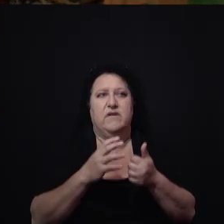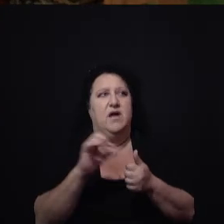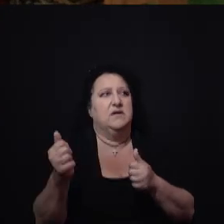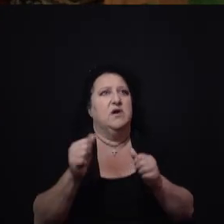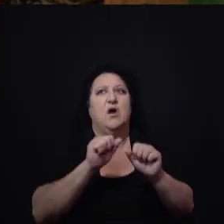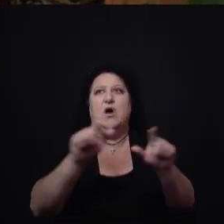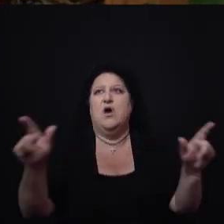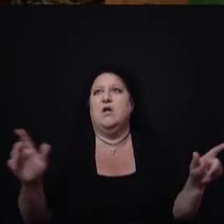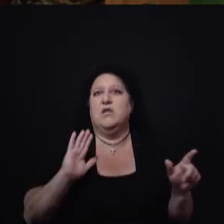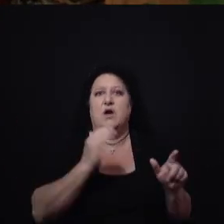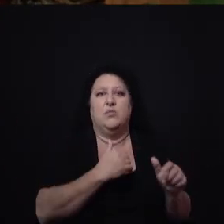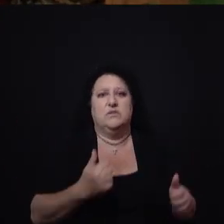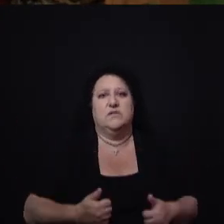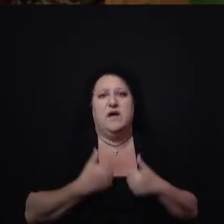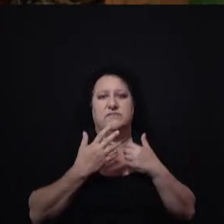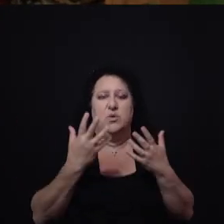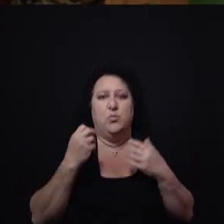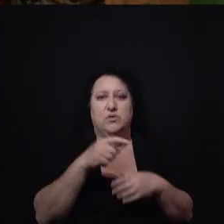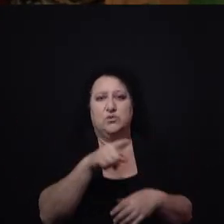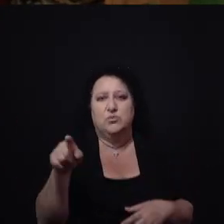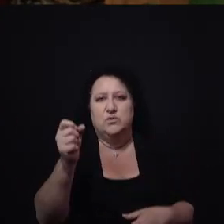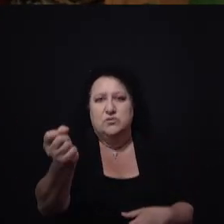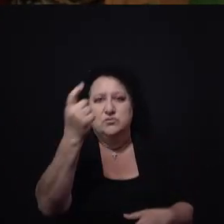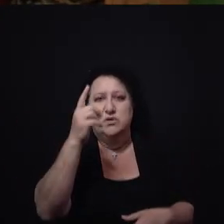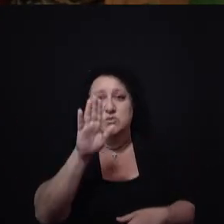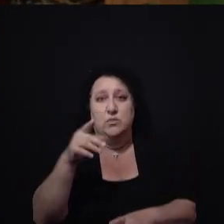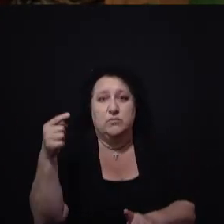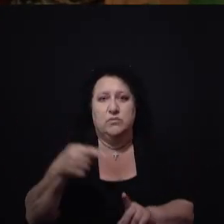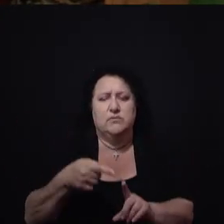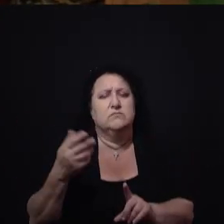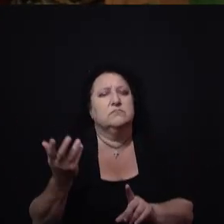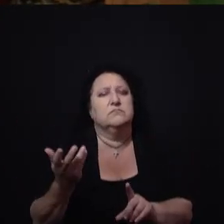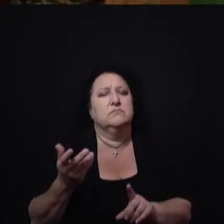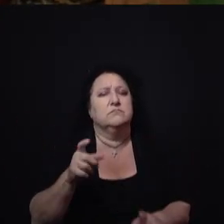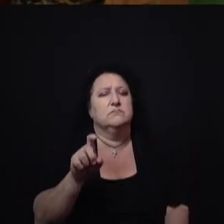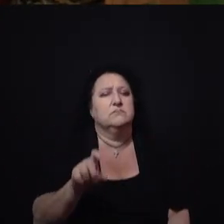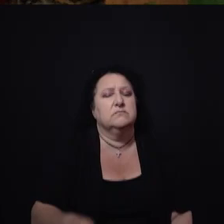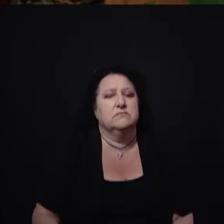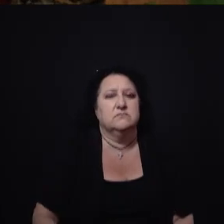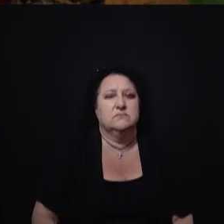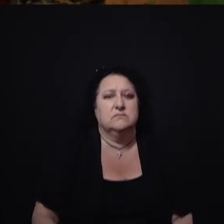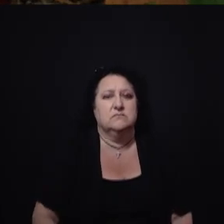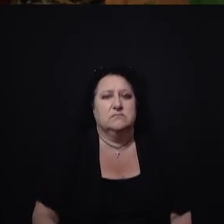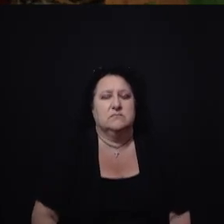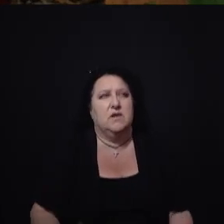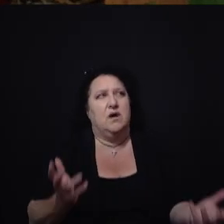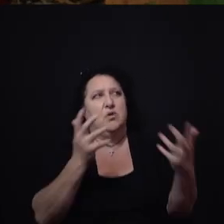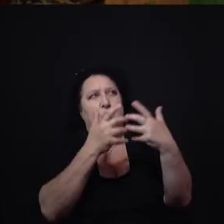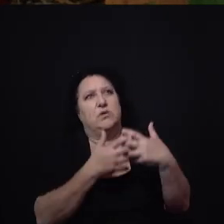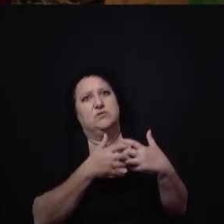So what is your purpose? According to his plan.